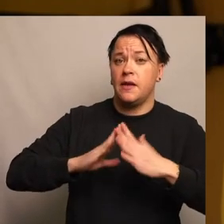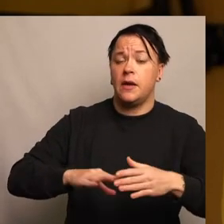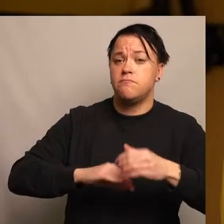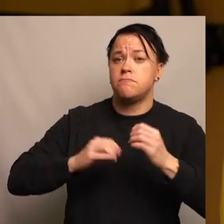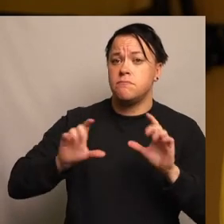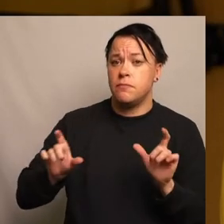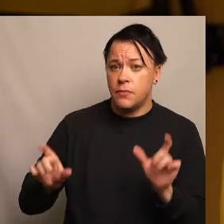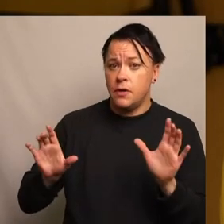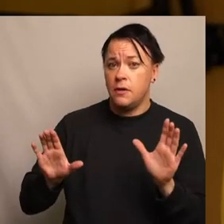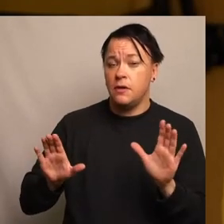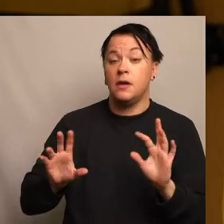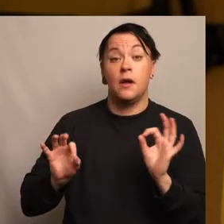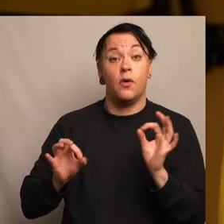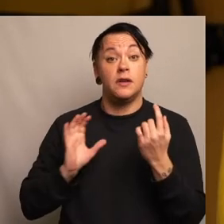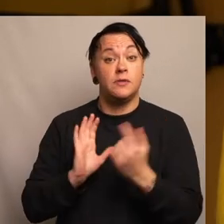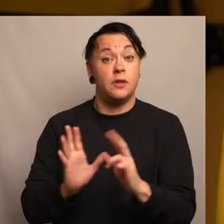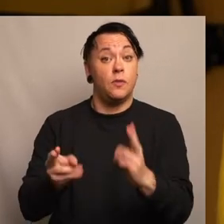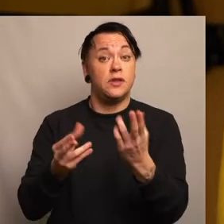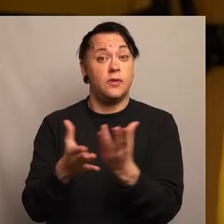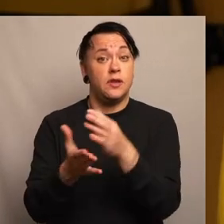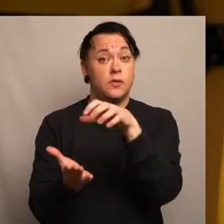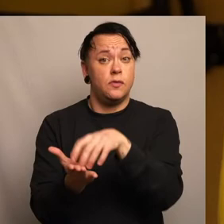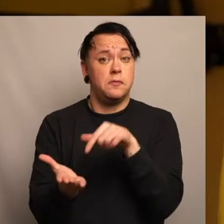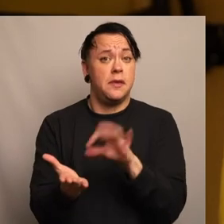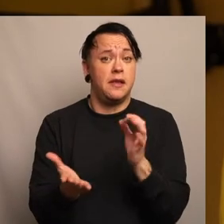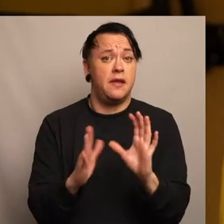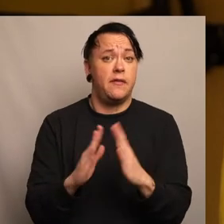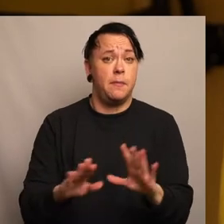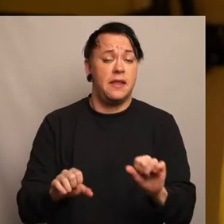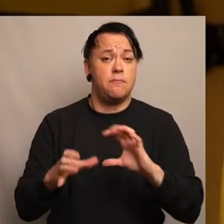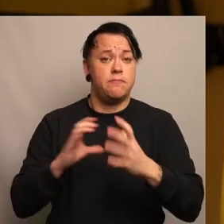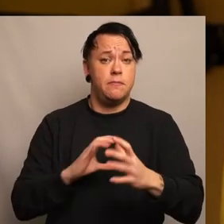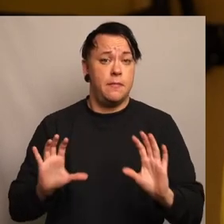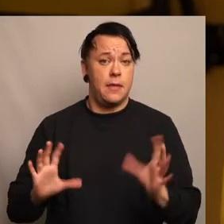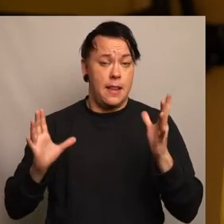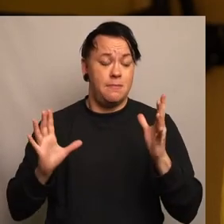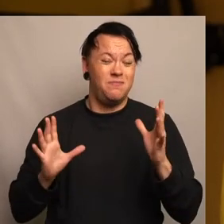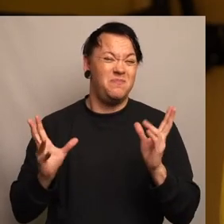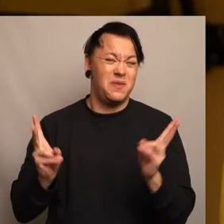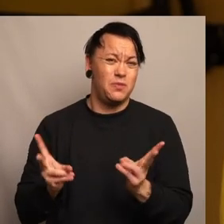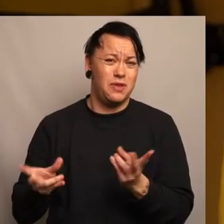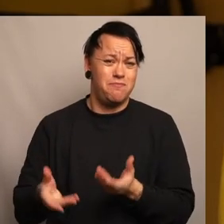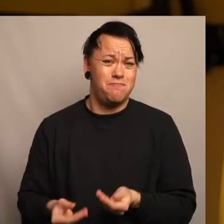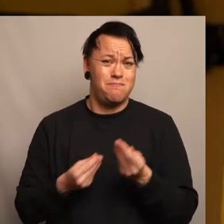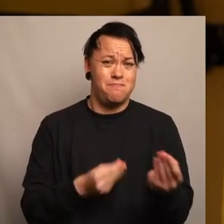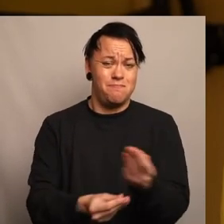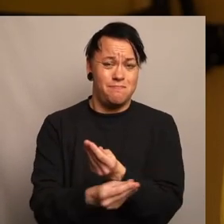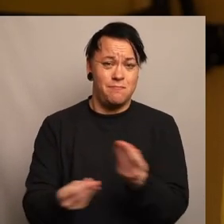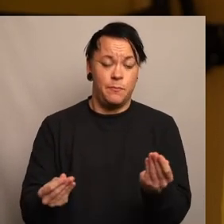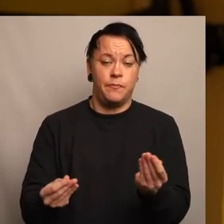in this new society probably for them. And yeah, so mostly like this kind of community